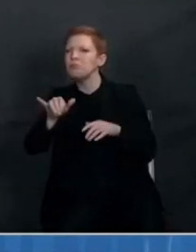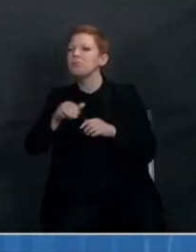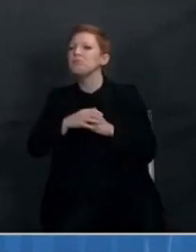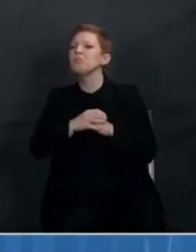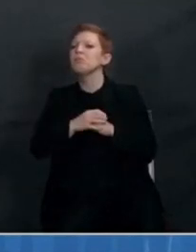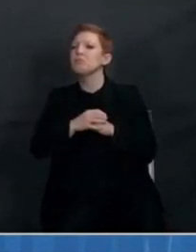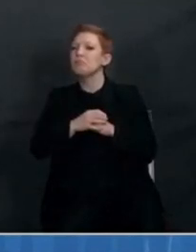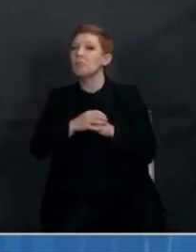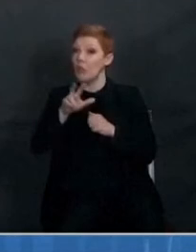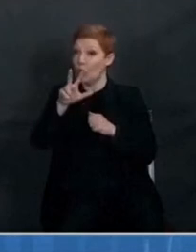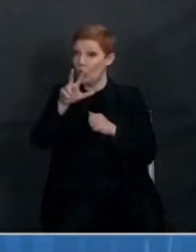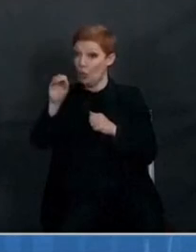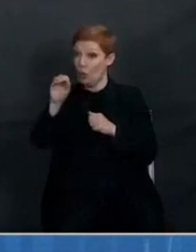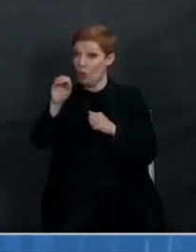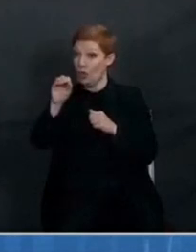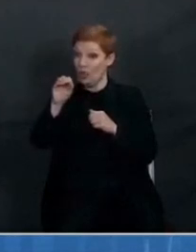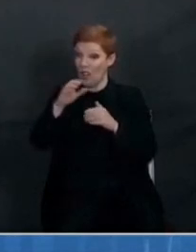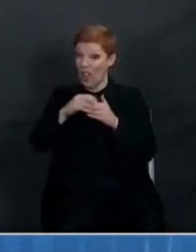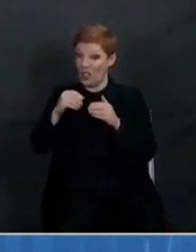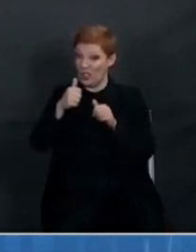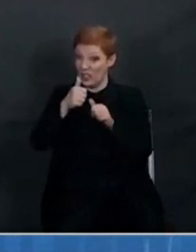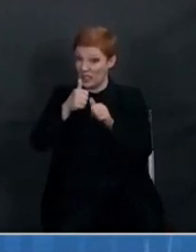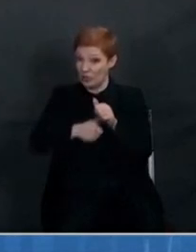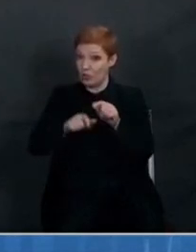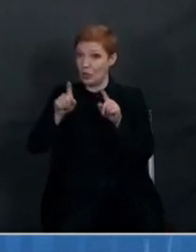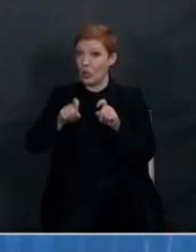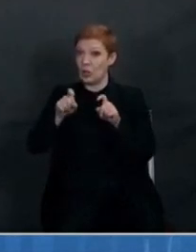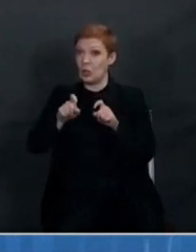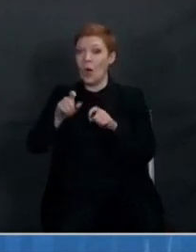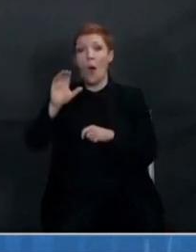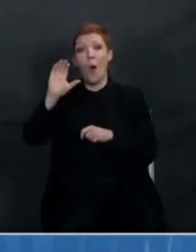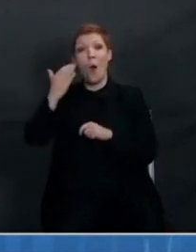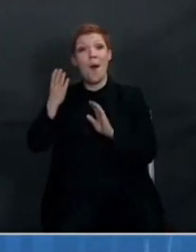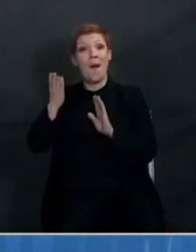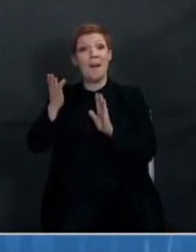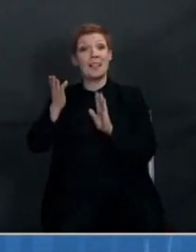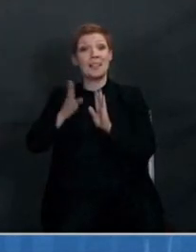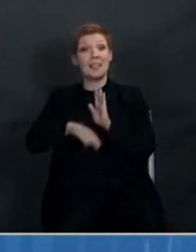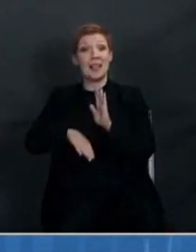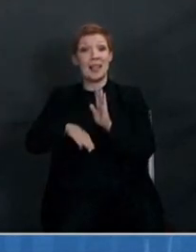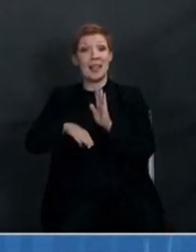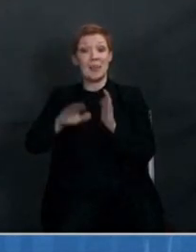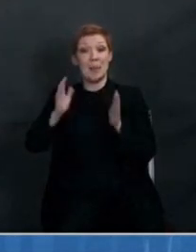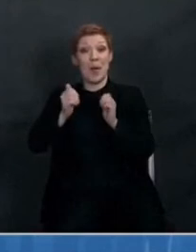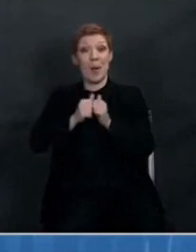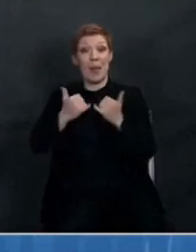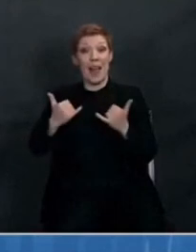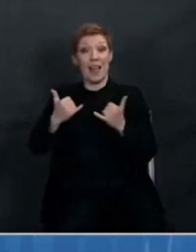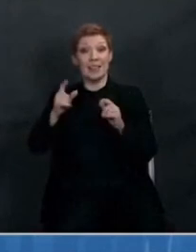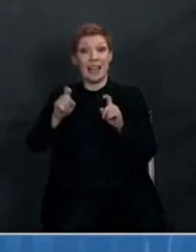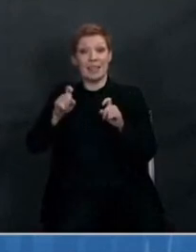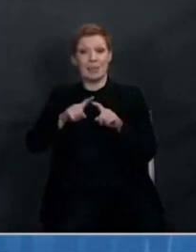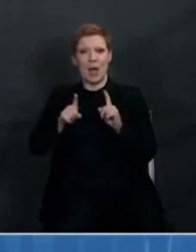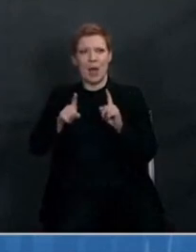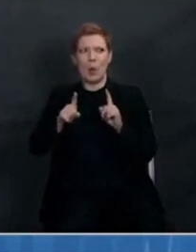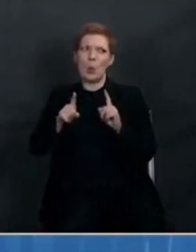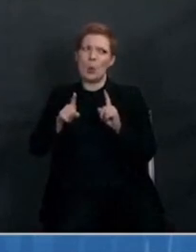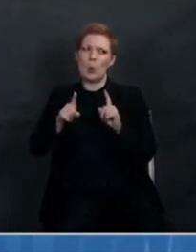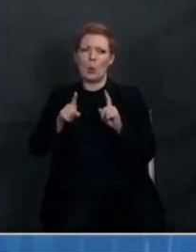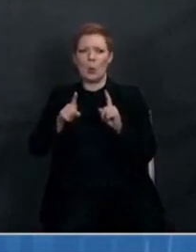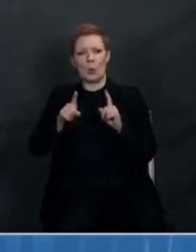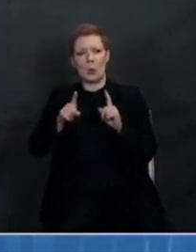at $30 a pop. That sounds cheap compared to the tests that are available now, but it's also a lot of money if you're